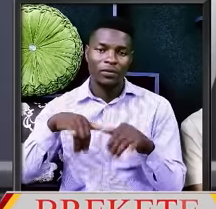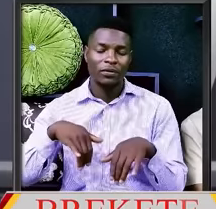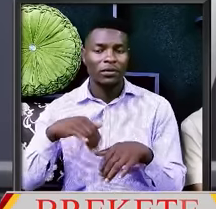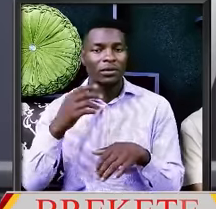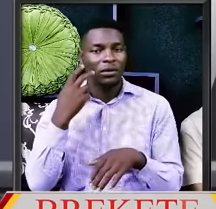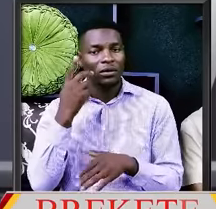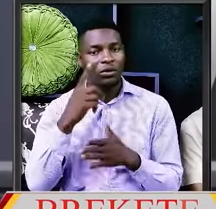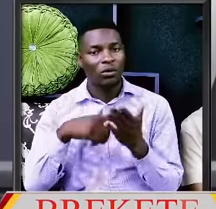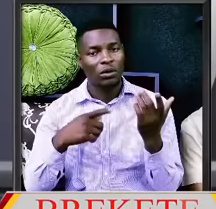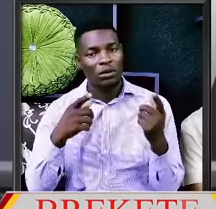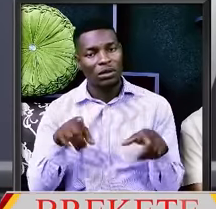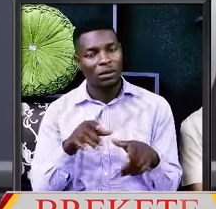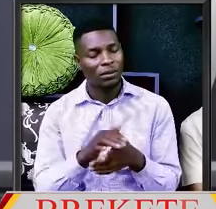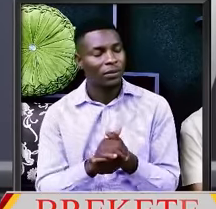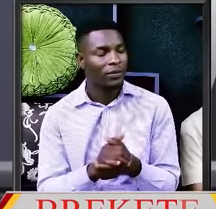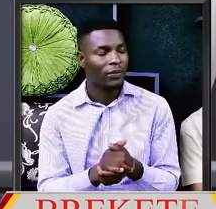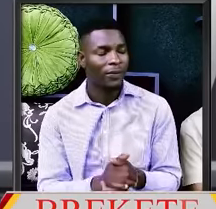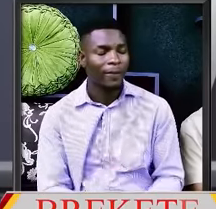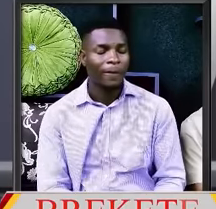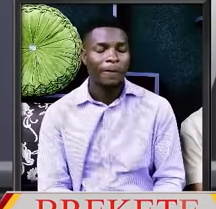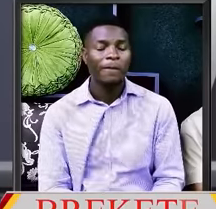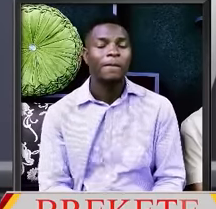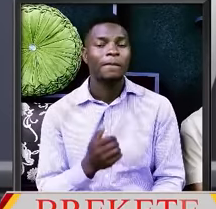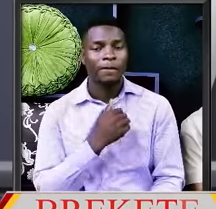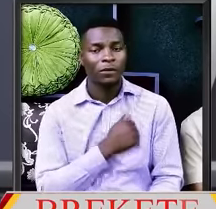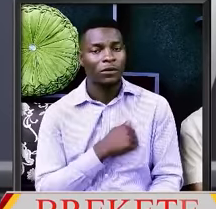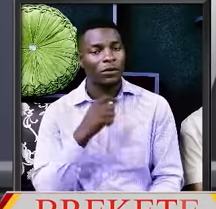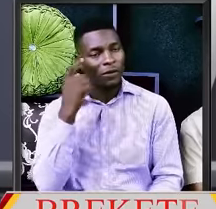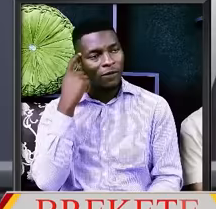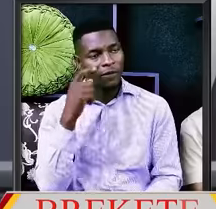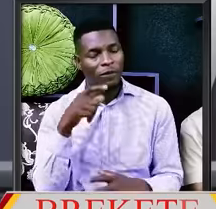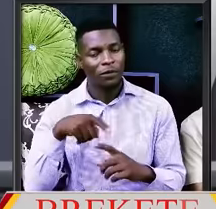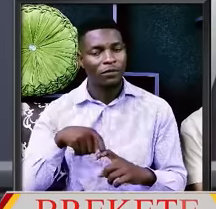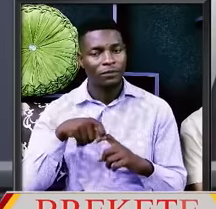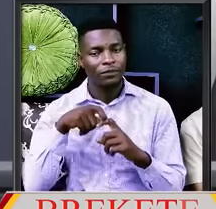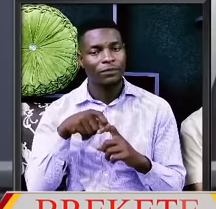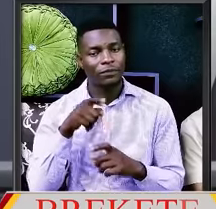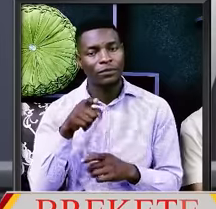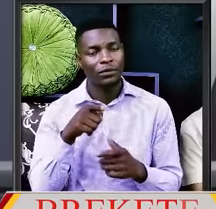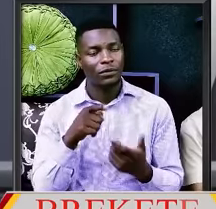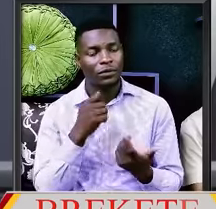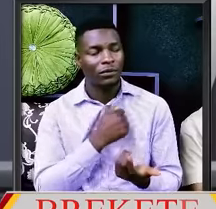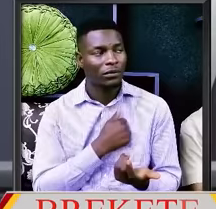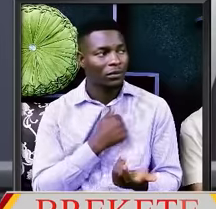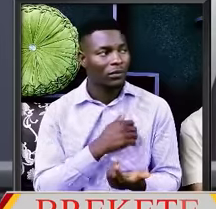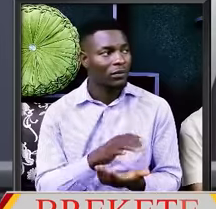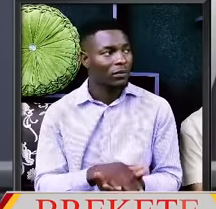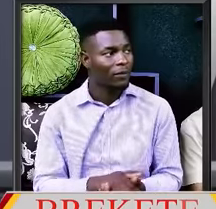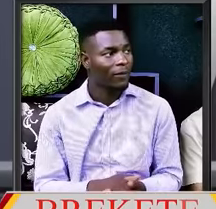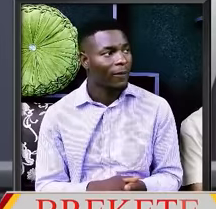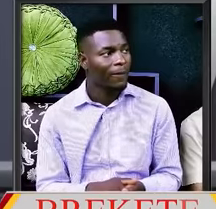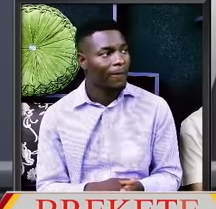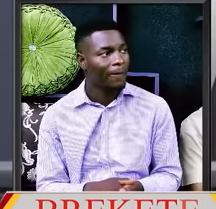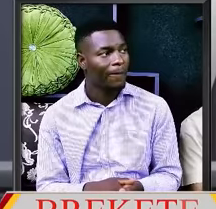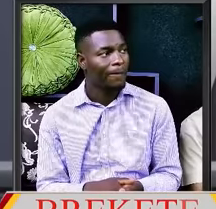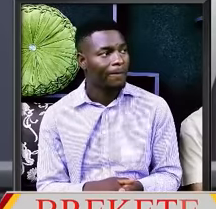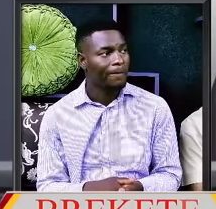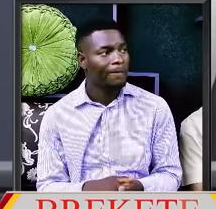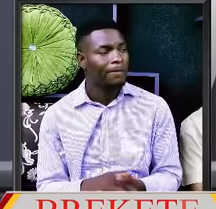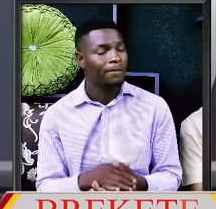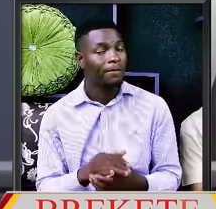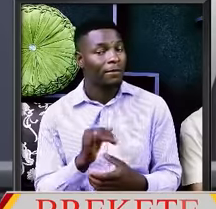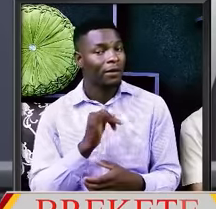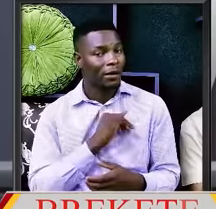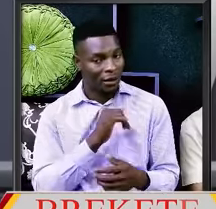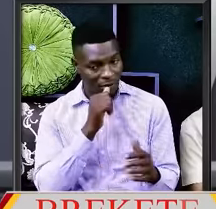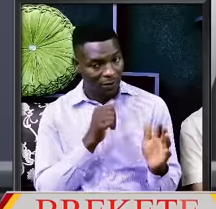to happen. My dear, now, go ahead. Sorry for interrupting you. Thank you, sir. As to hide the things from my parents,